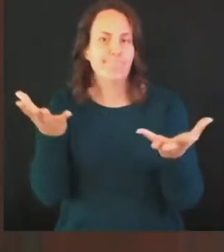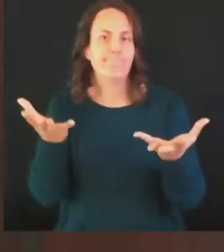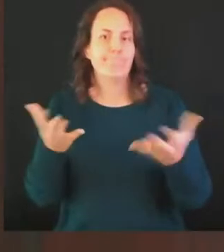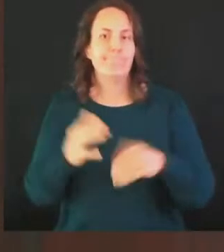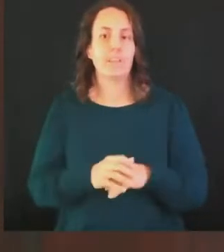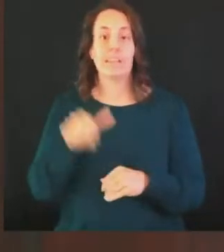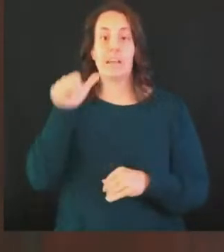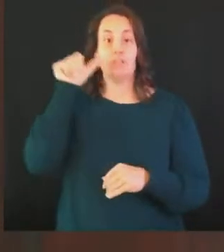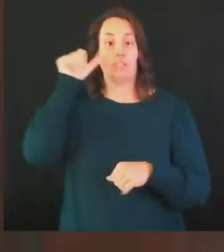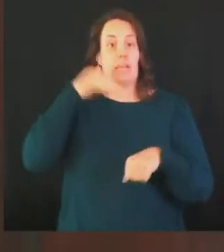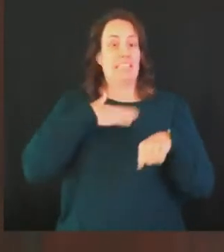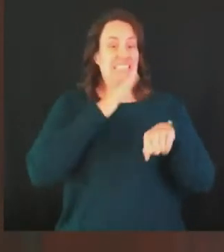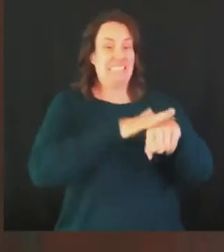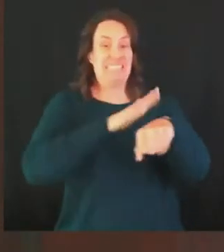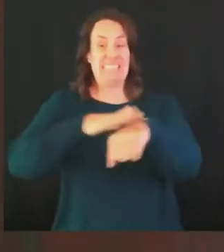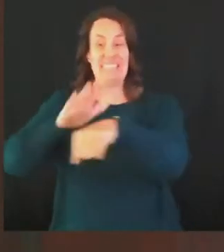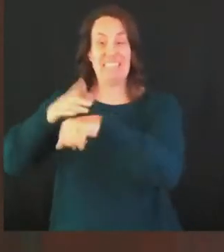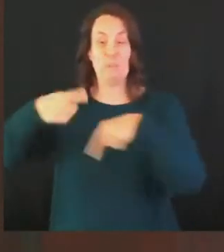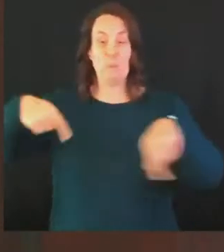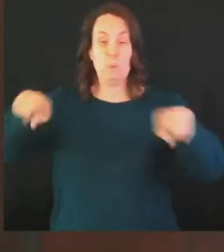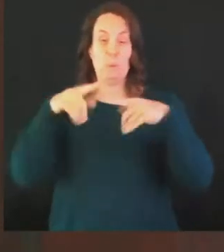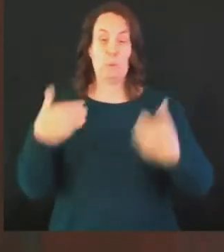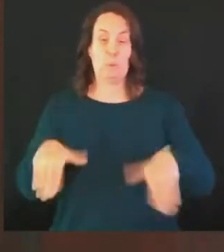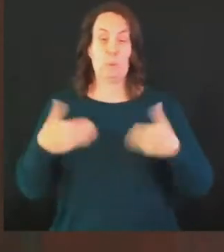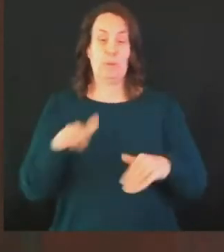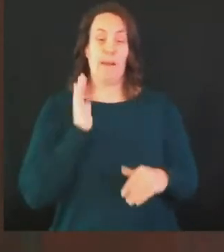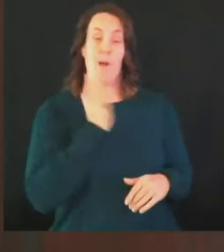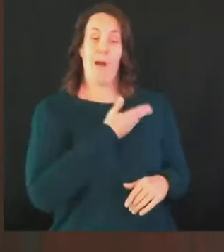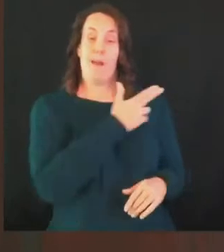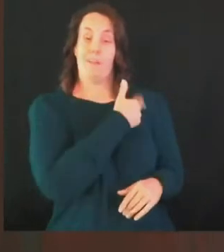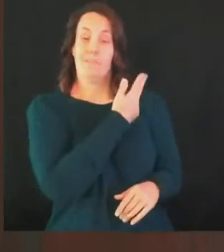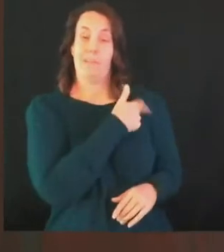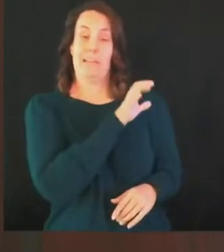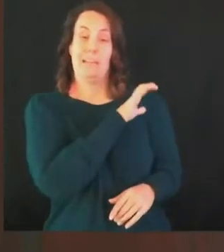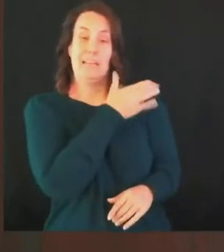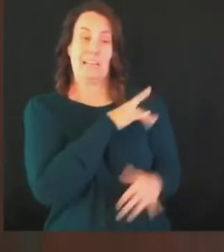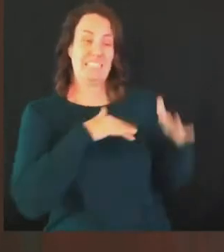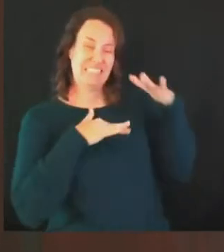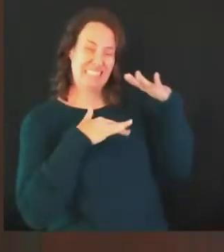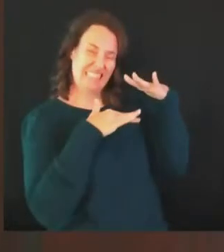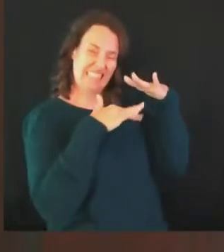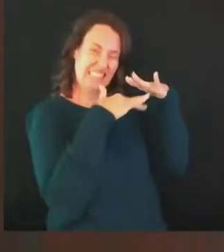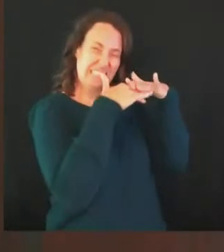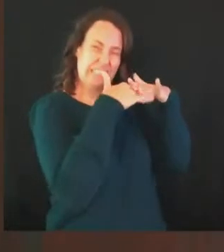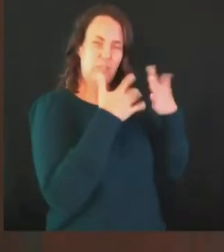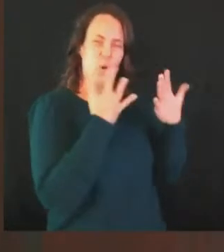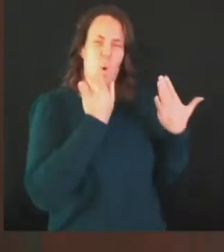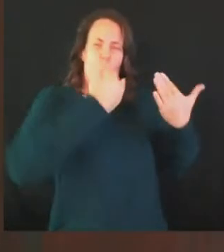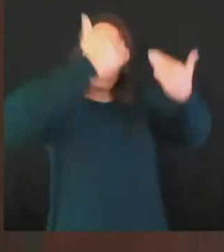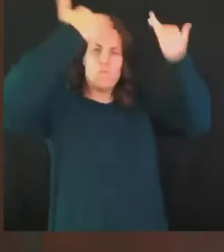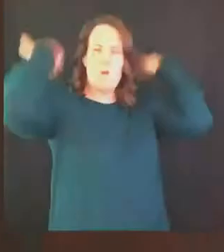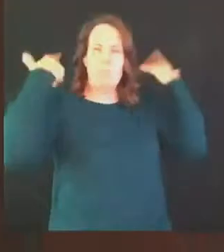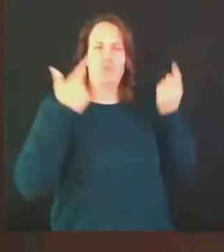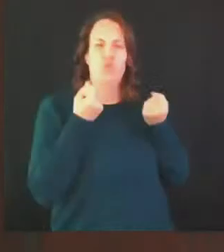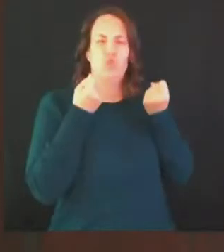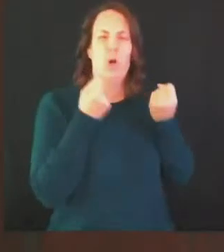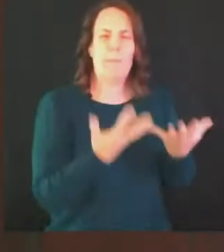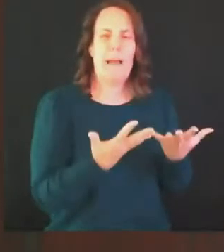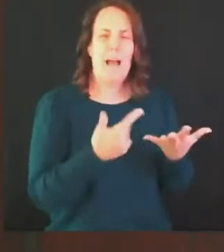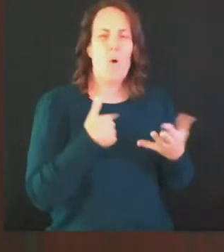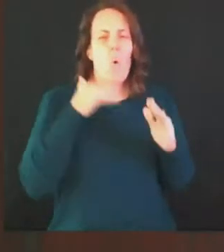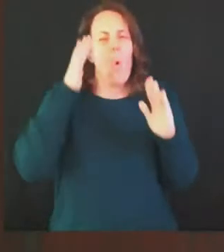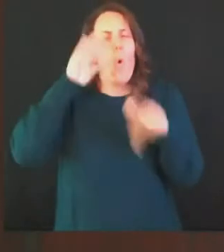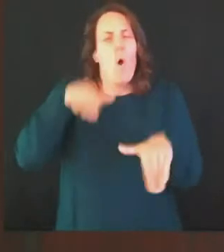brink. And unfortunately, today we announced that we have received a request to open our alternative